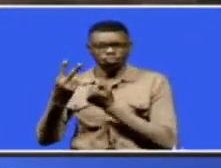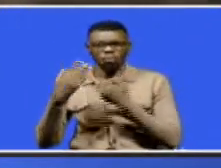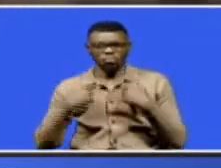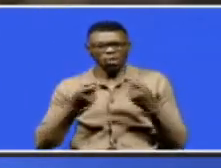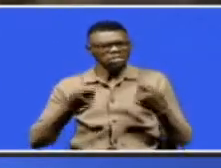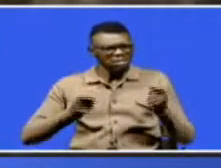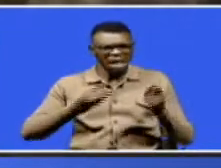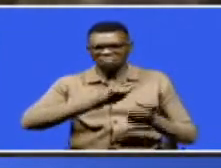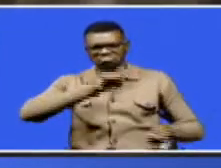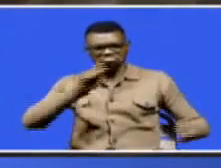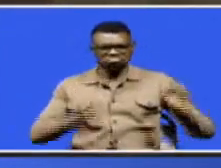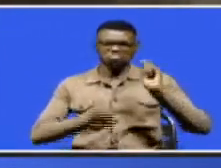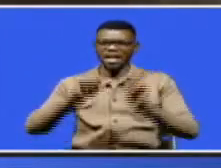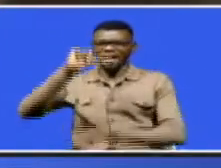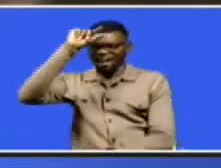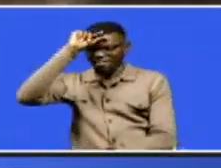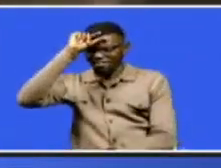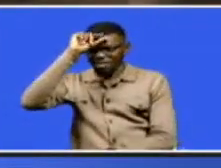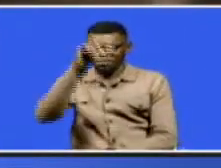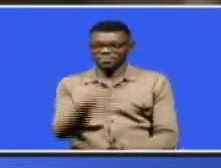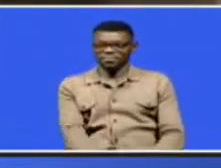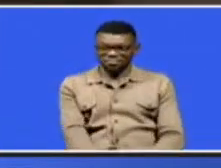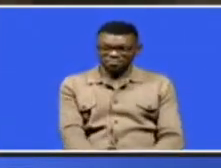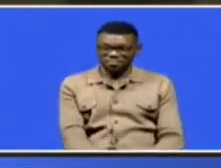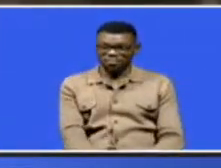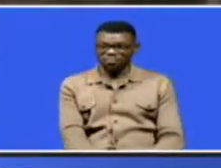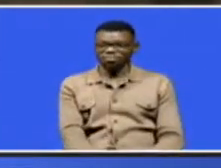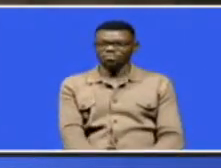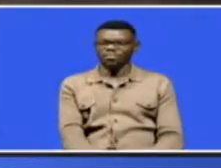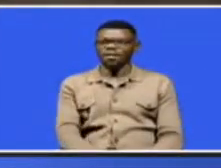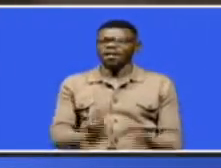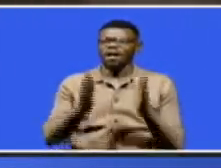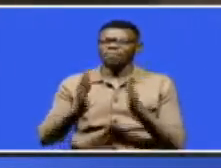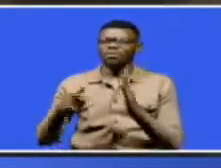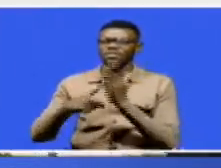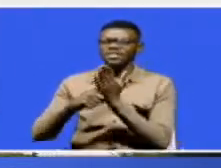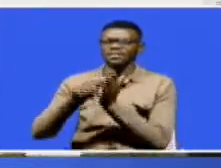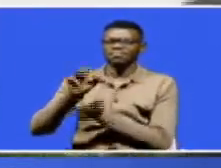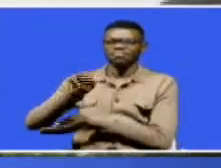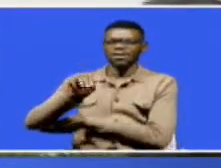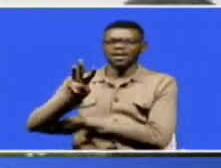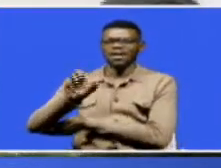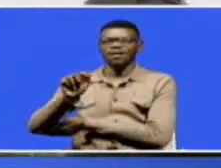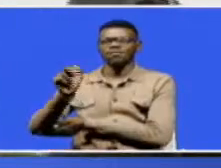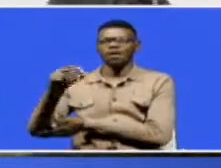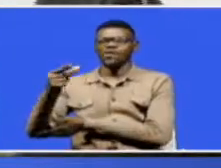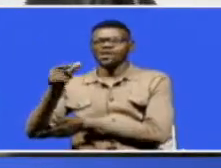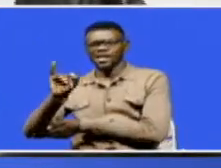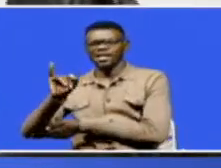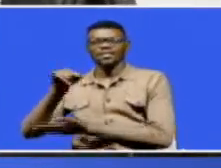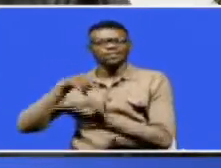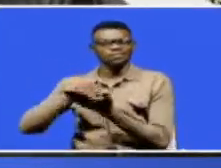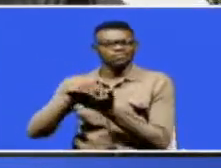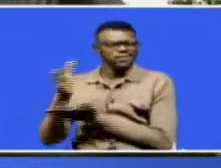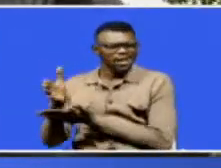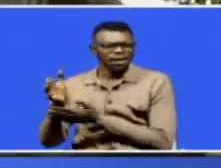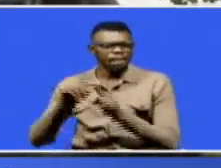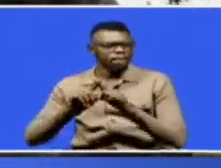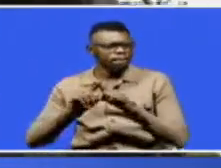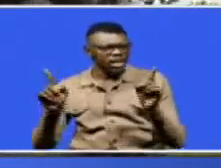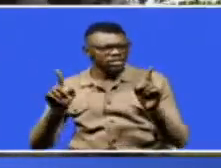1982 yaliyomzamisha jasusi wa Special Branch Mwangi Mrithi. JSC ikataka kujua ni kwa